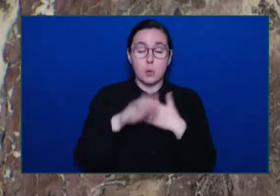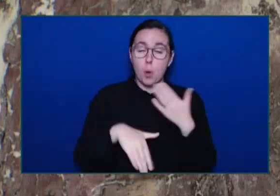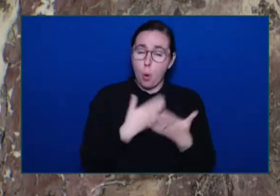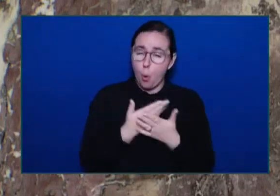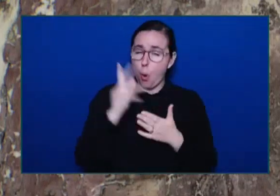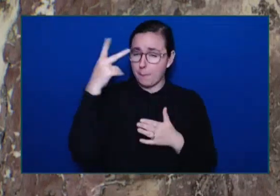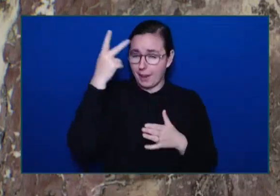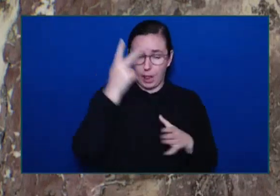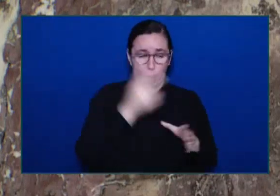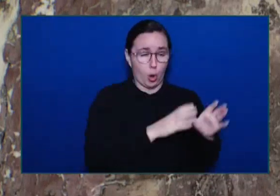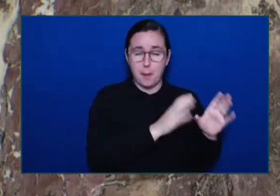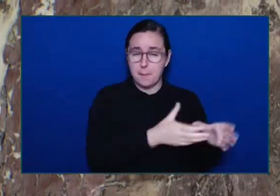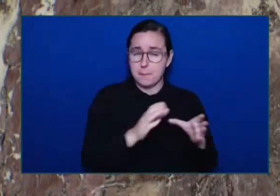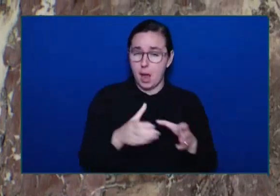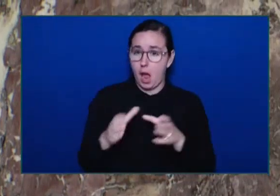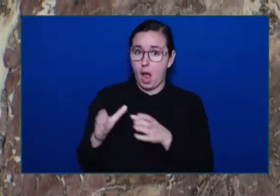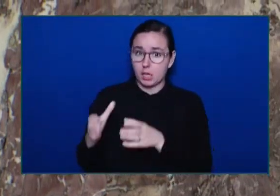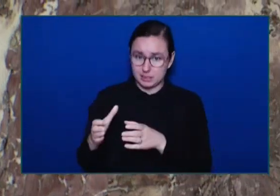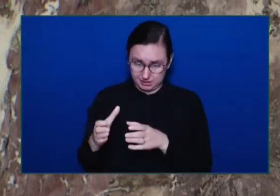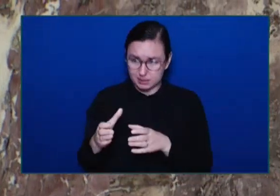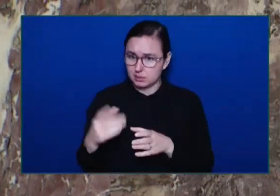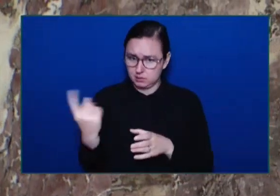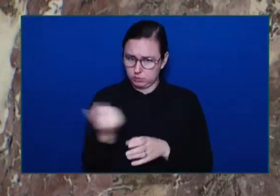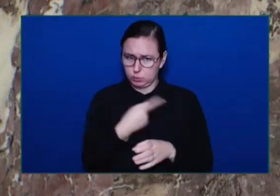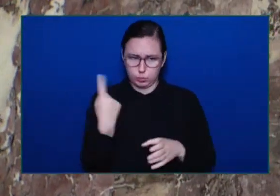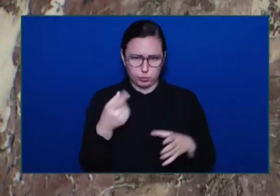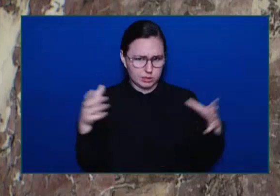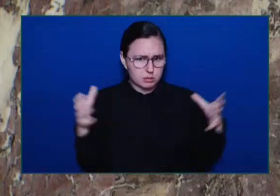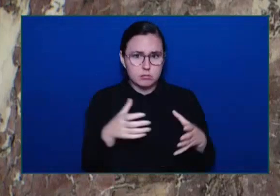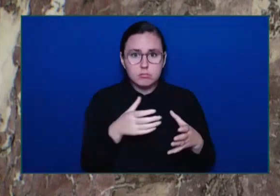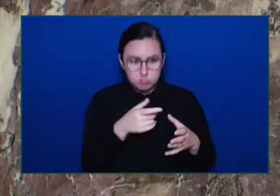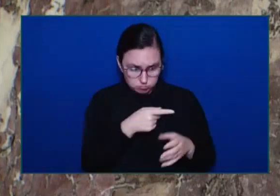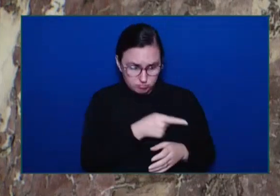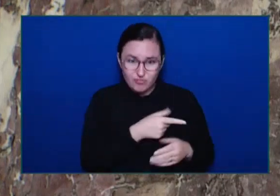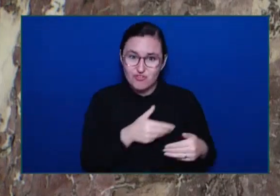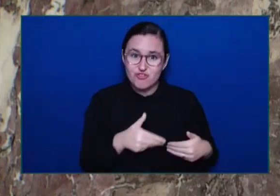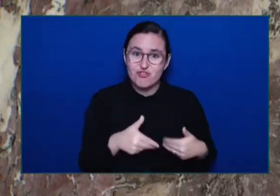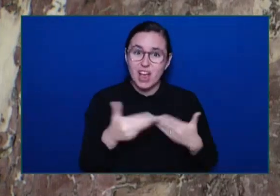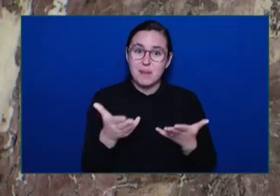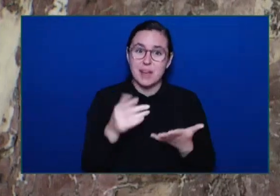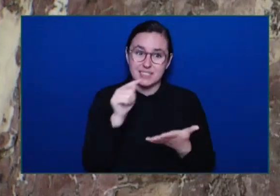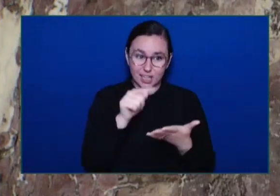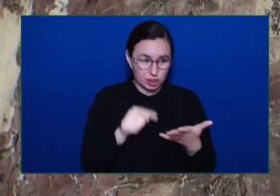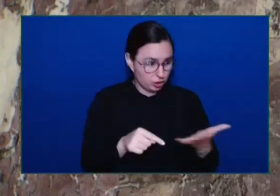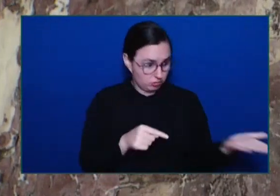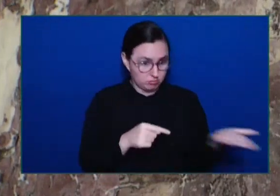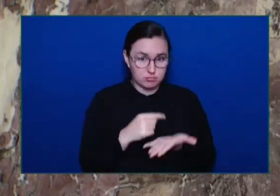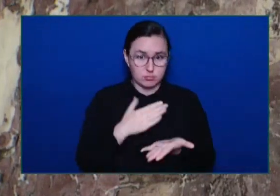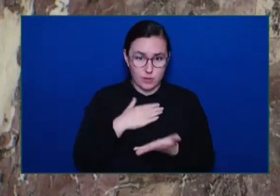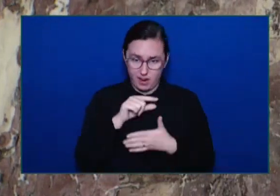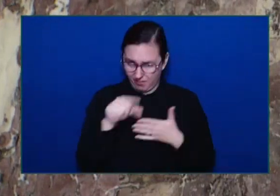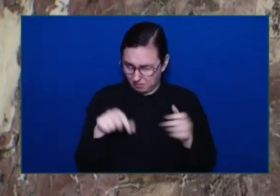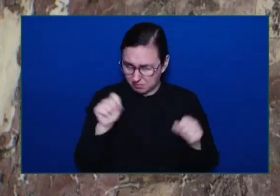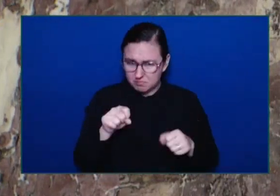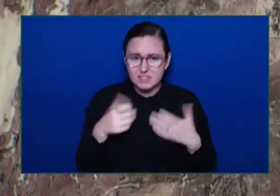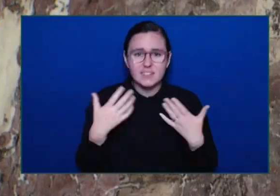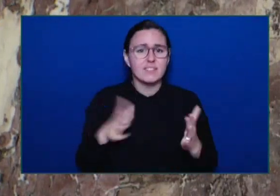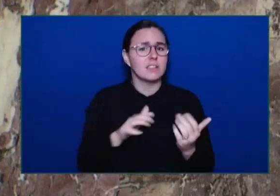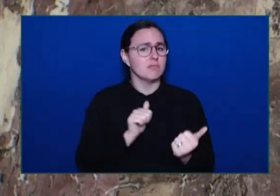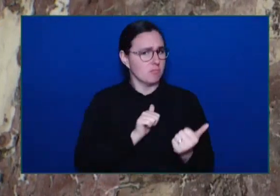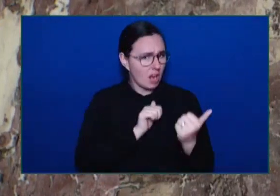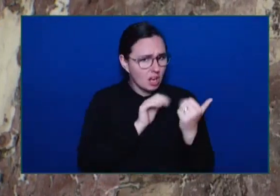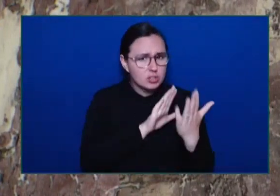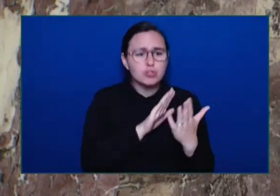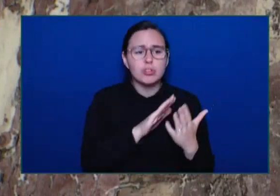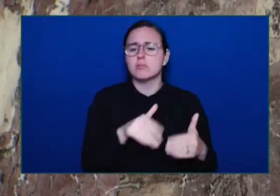recommendations. There will be a phased approach in terms of dealing with the recommendations in that committee. The first phase will be